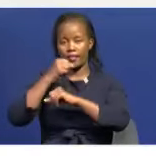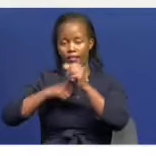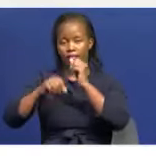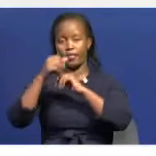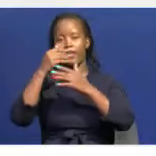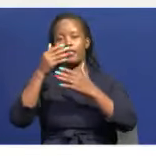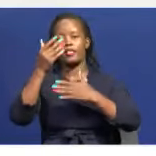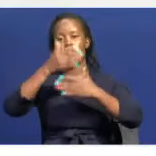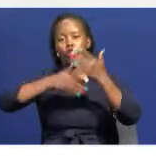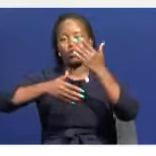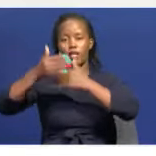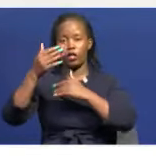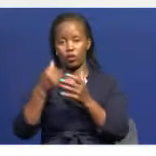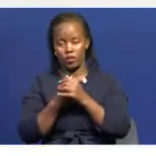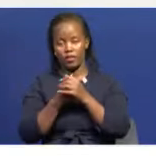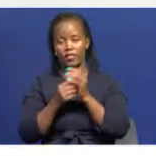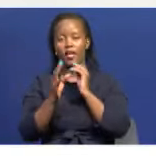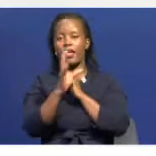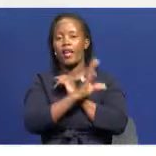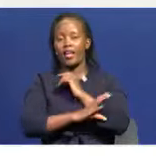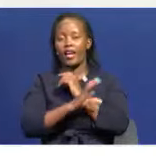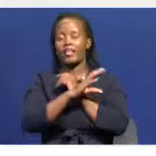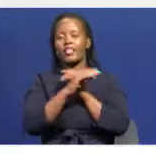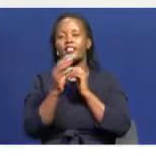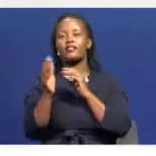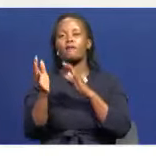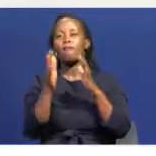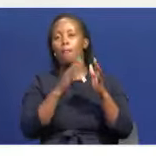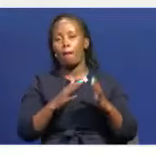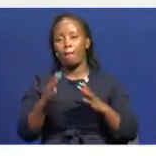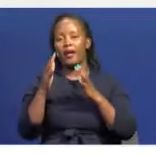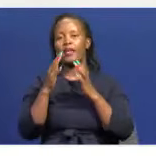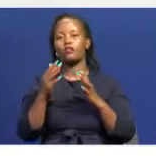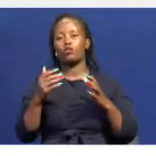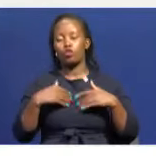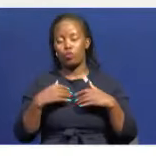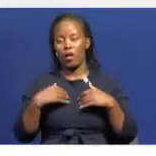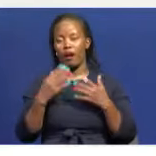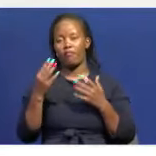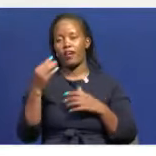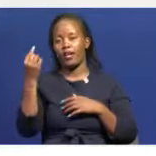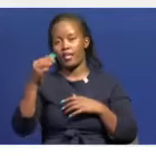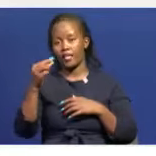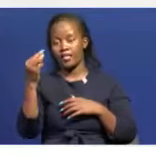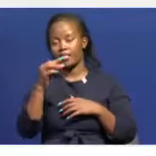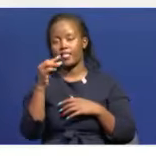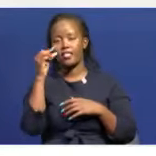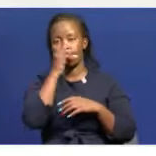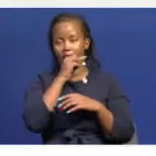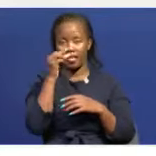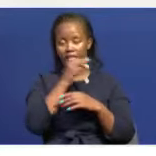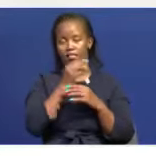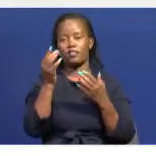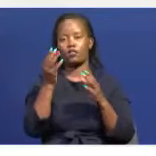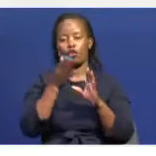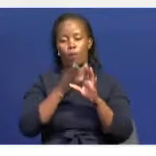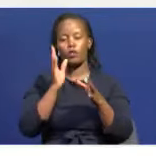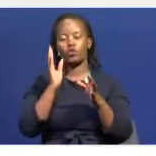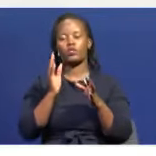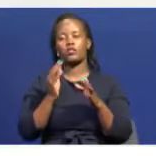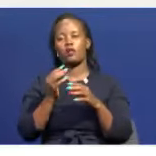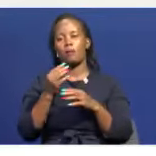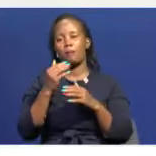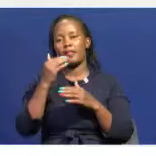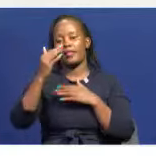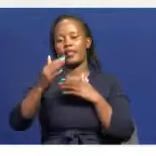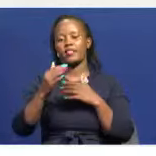industry. The country is planning to cut greenhouse gas emissions from the construction industry by 50% in the